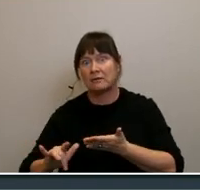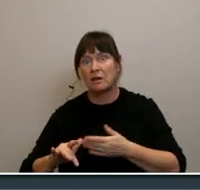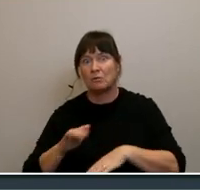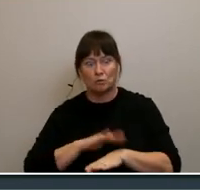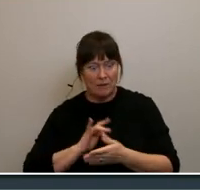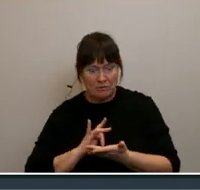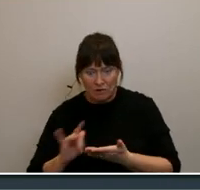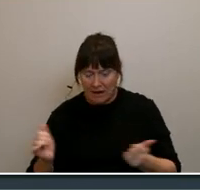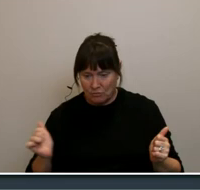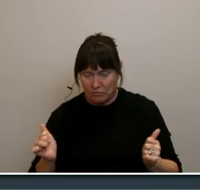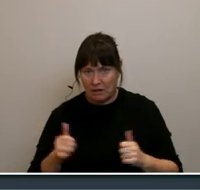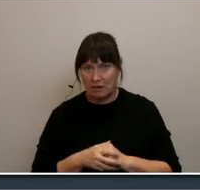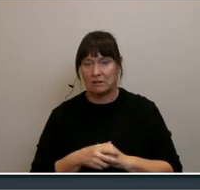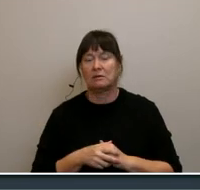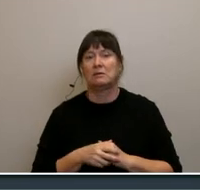time.